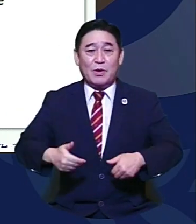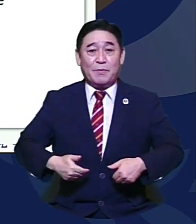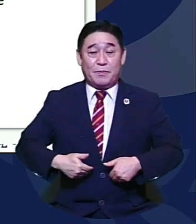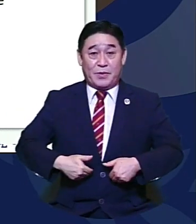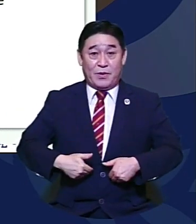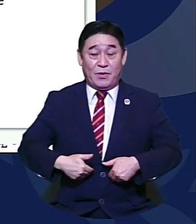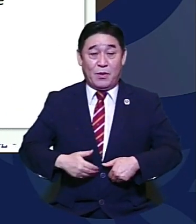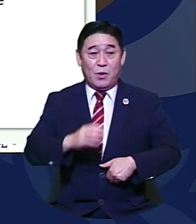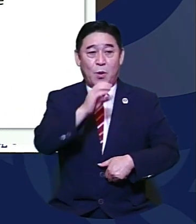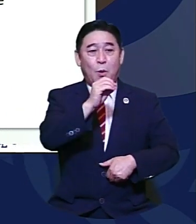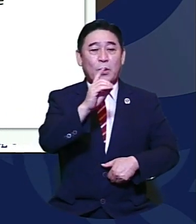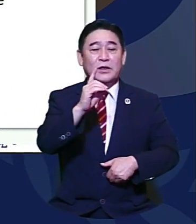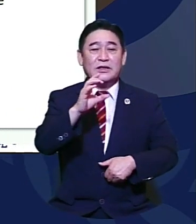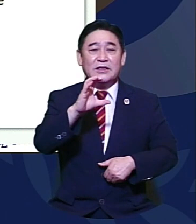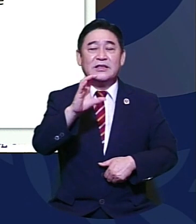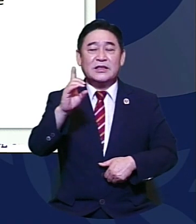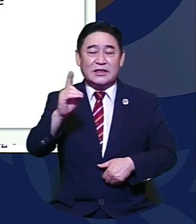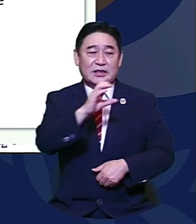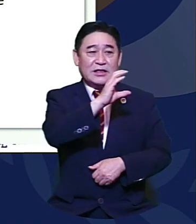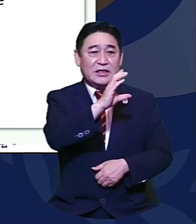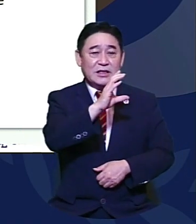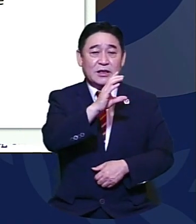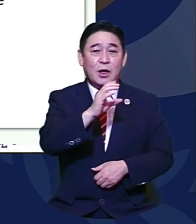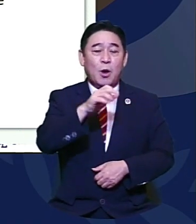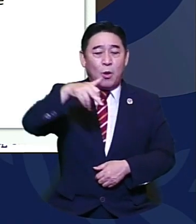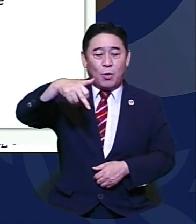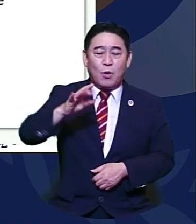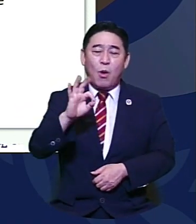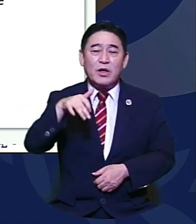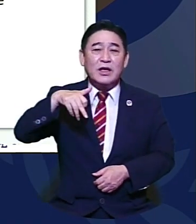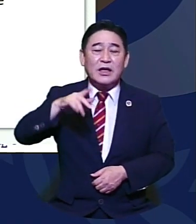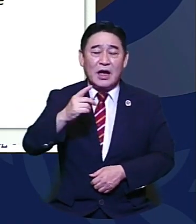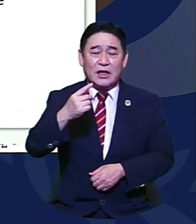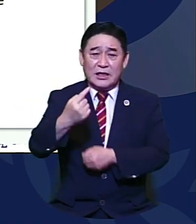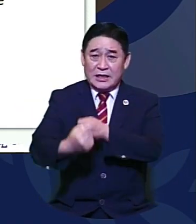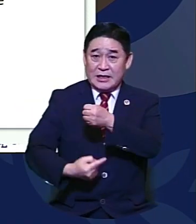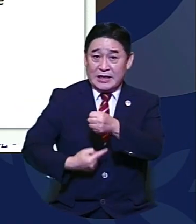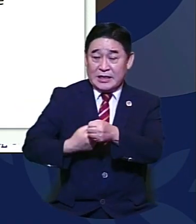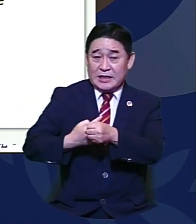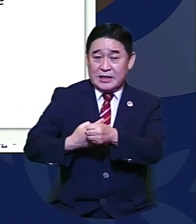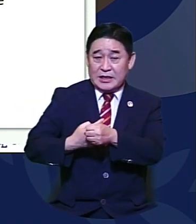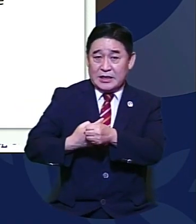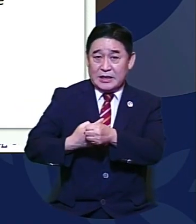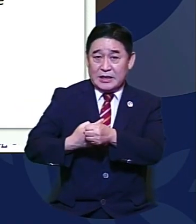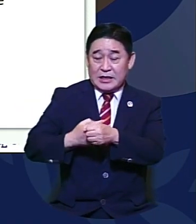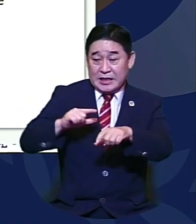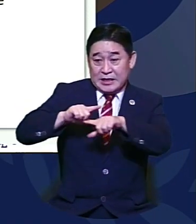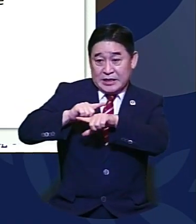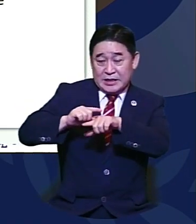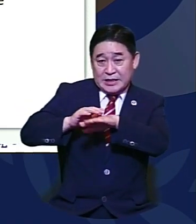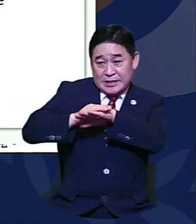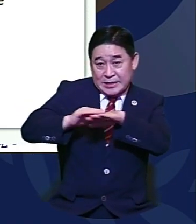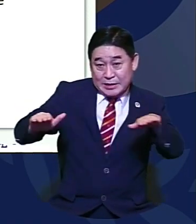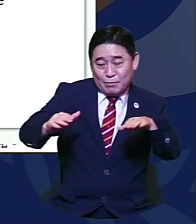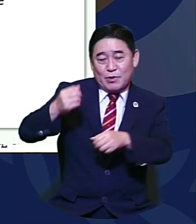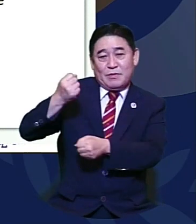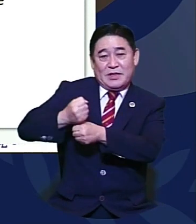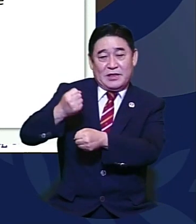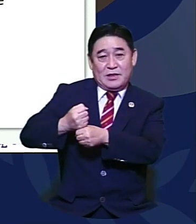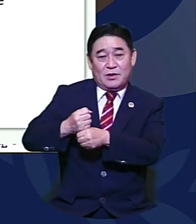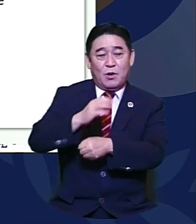they are trying to set up some kind of indicator in order to measure the effectiveness of their